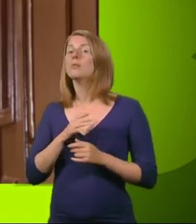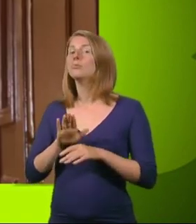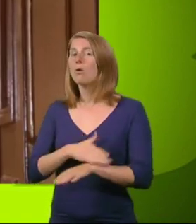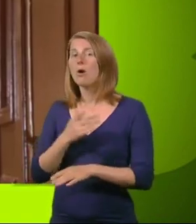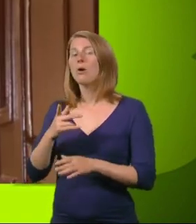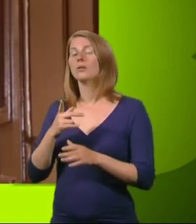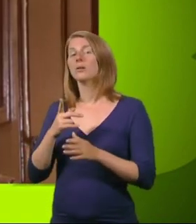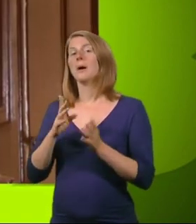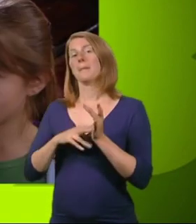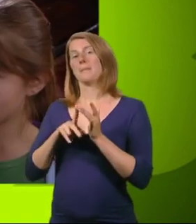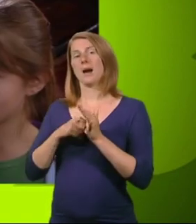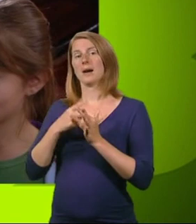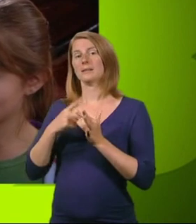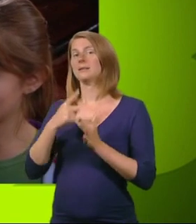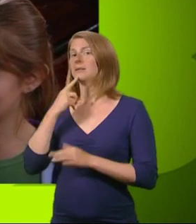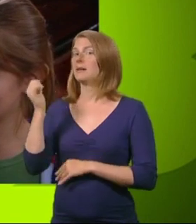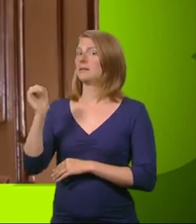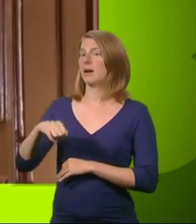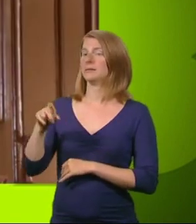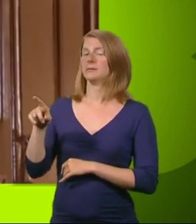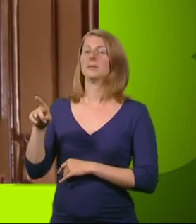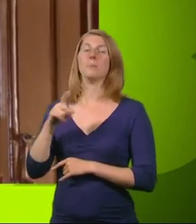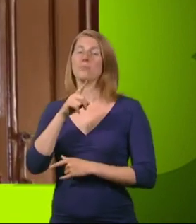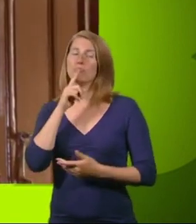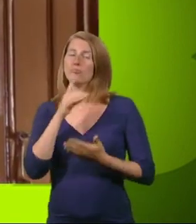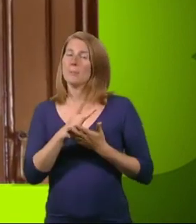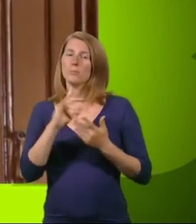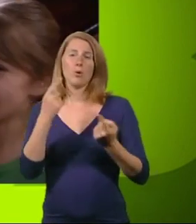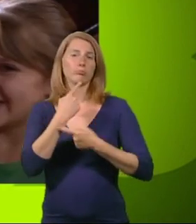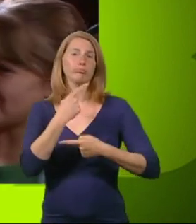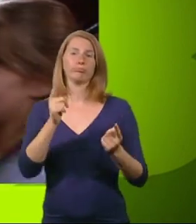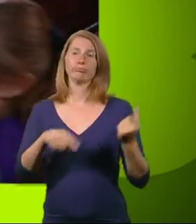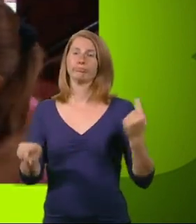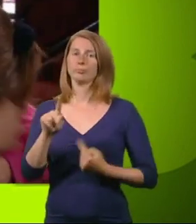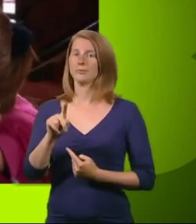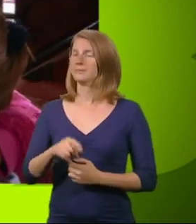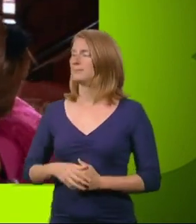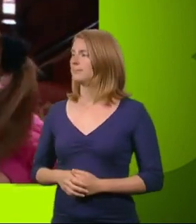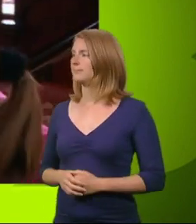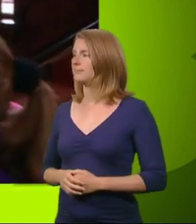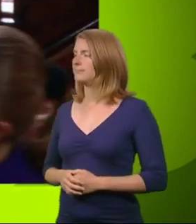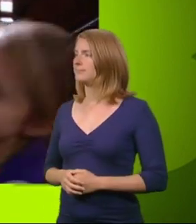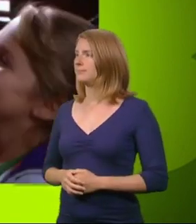OK, as long as Mike says yes. You promise not to tell anyone? Yep.